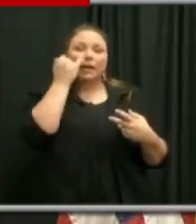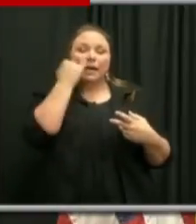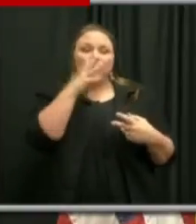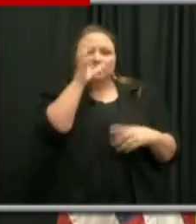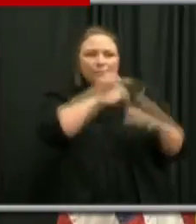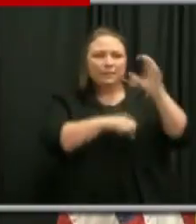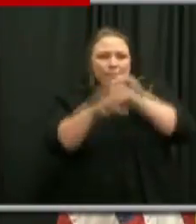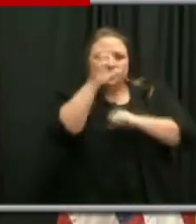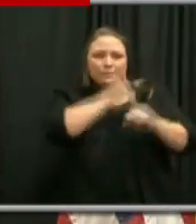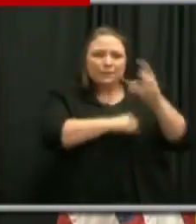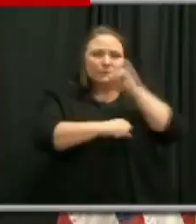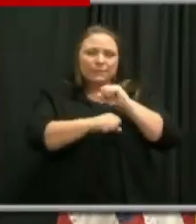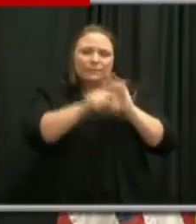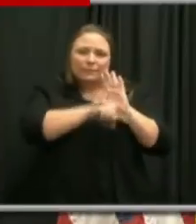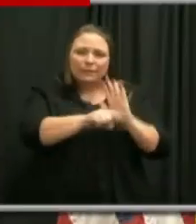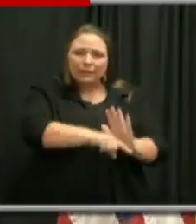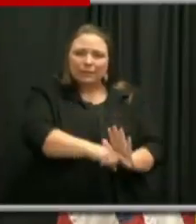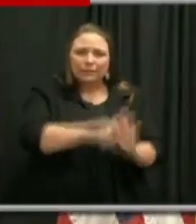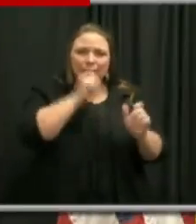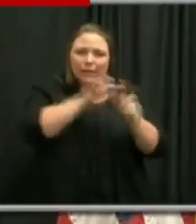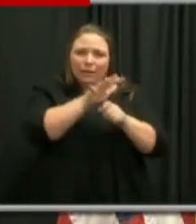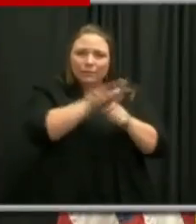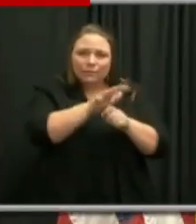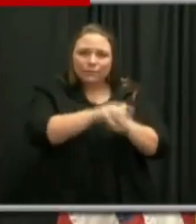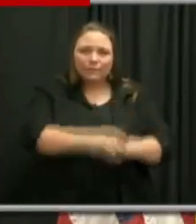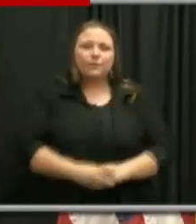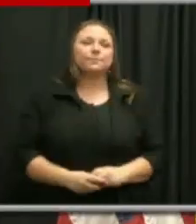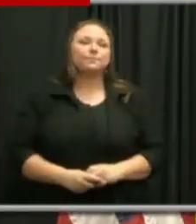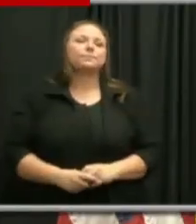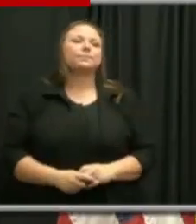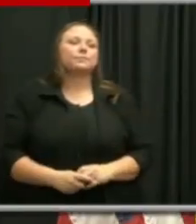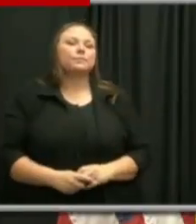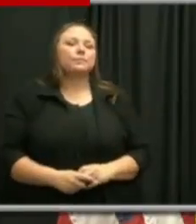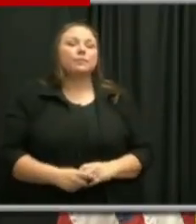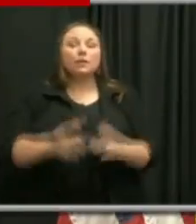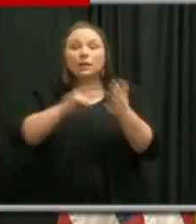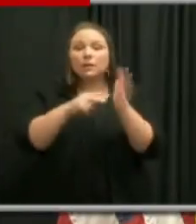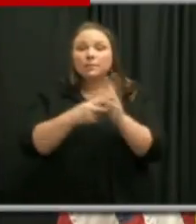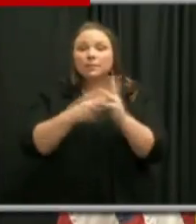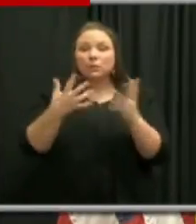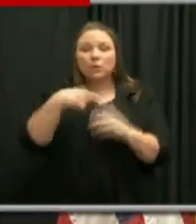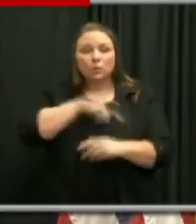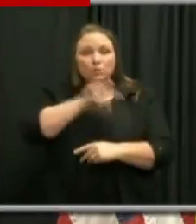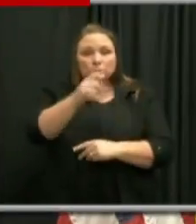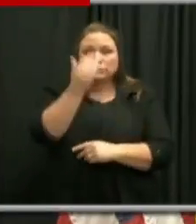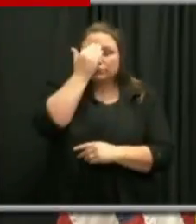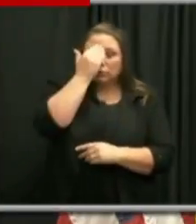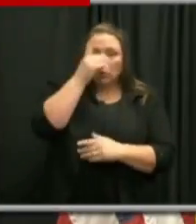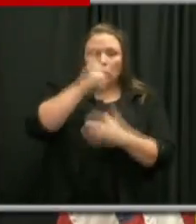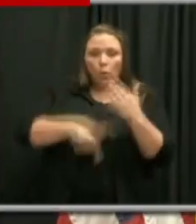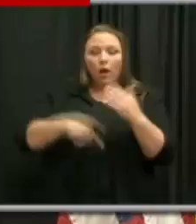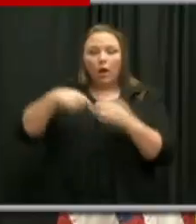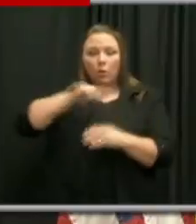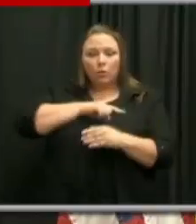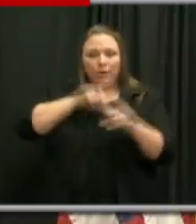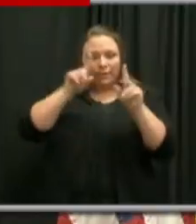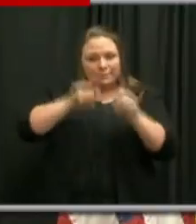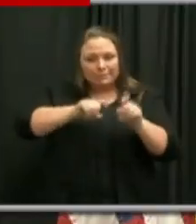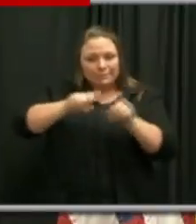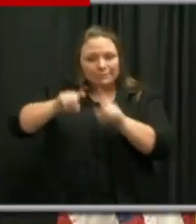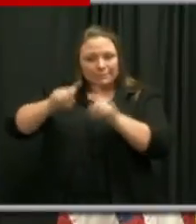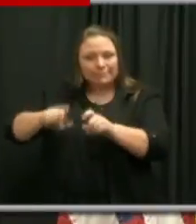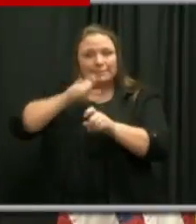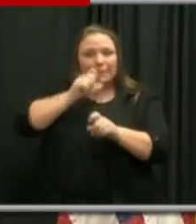missing negatives. In other words, we need to know that the antibodies we're using are not missing those